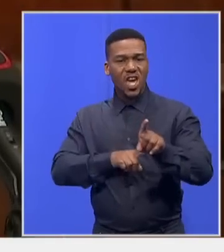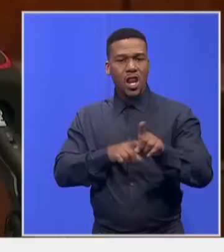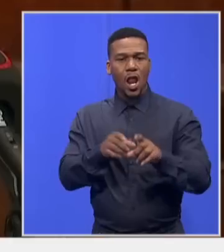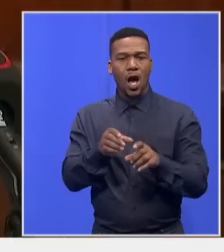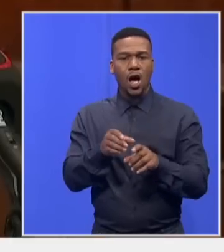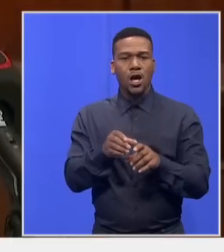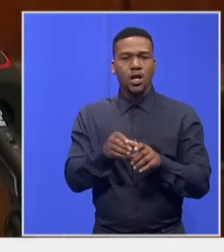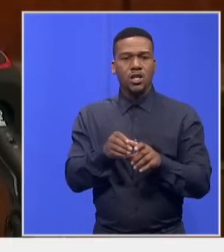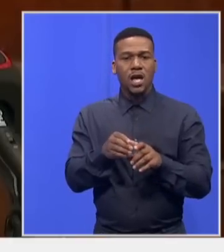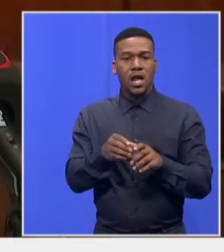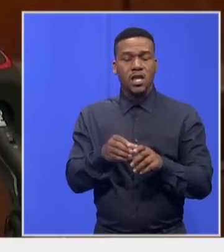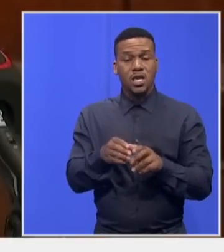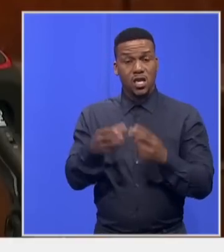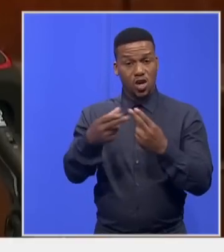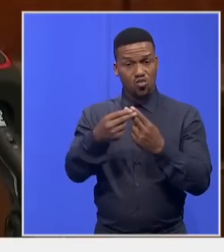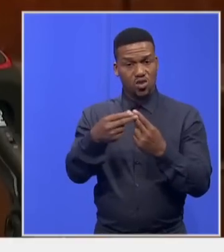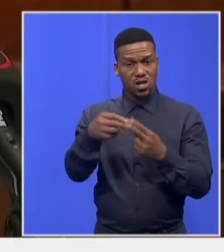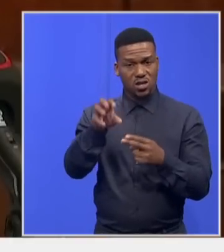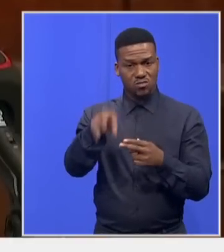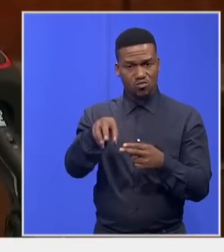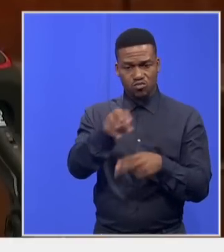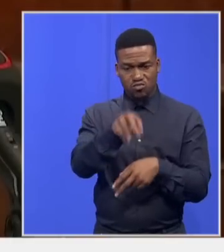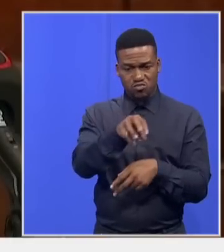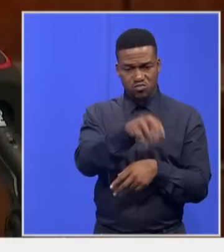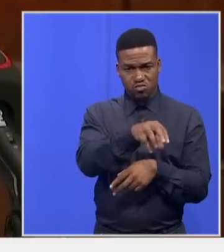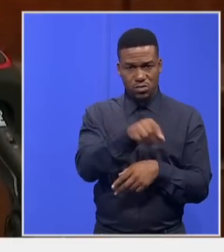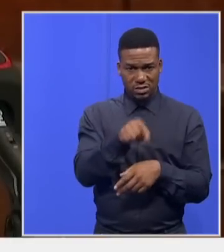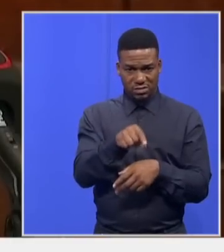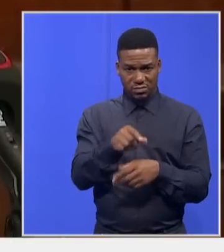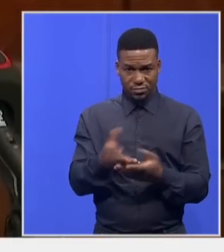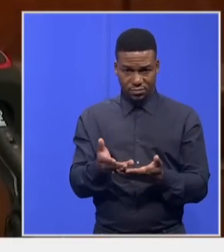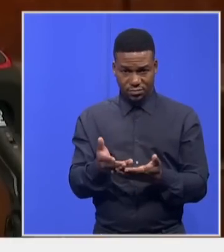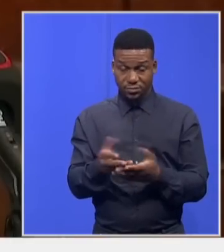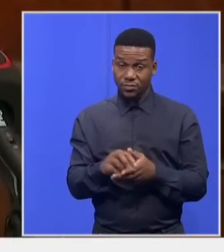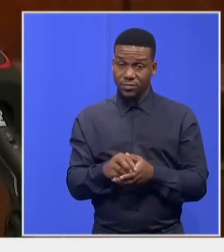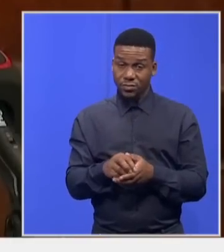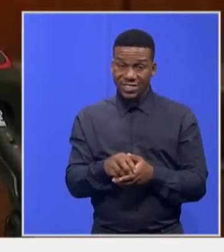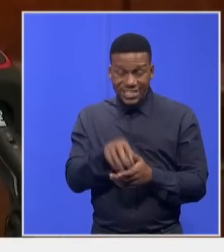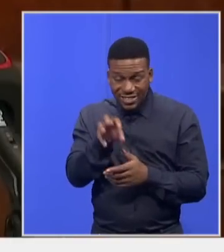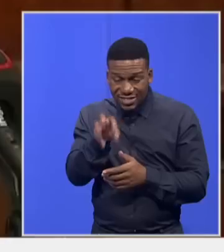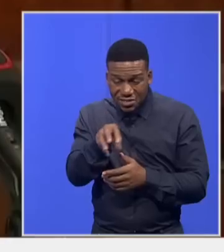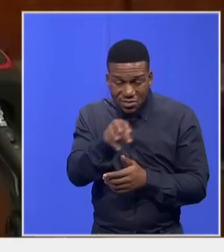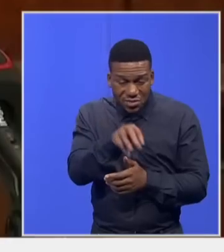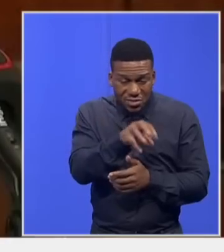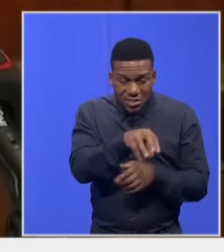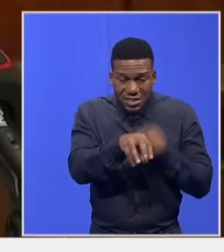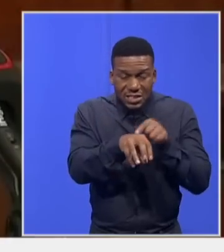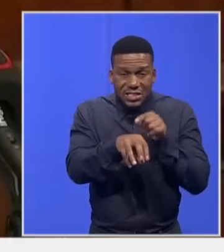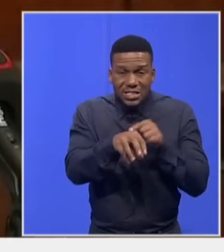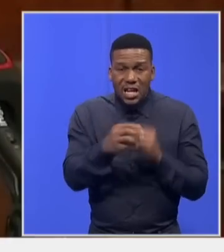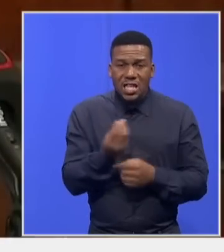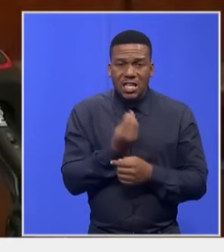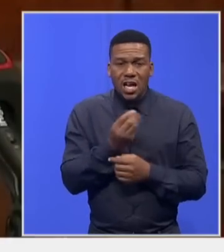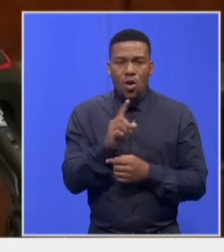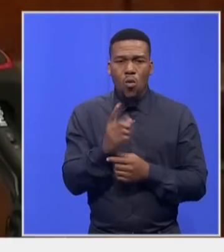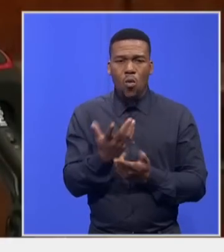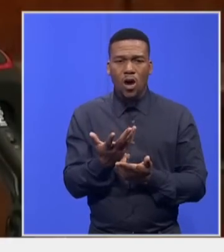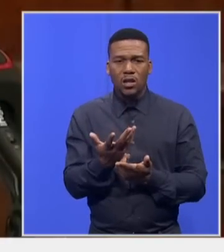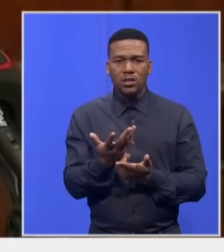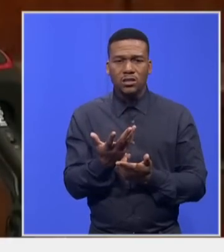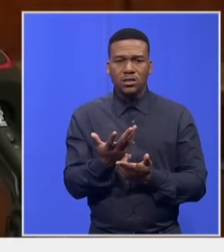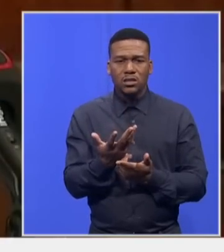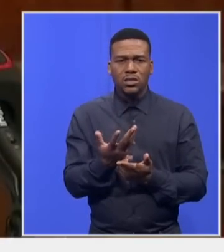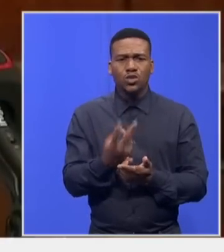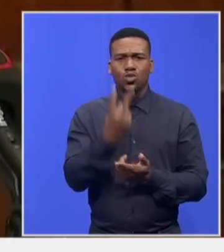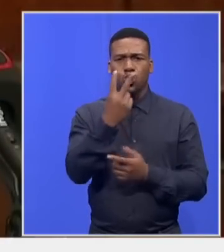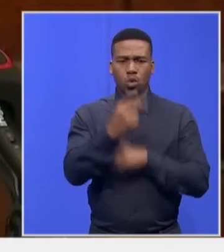units there is 8 years old, and the youngest of those units there is about 2 years old. And yet you are experiencing failures.